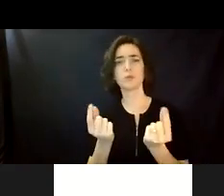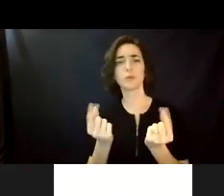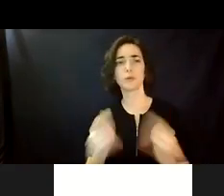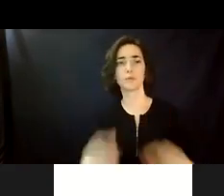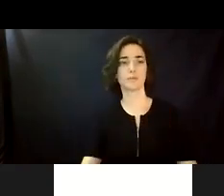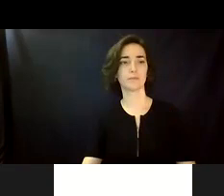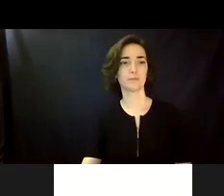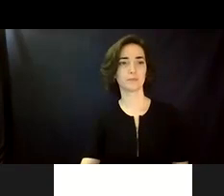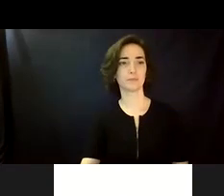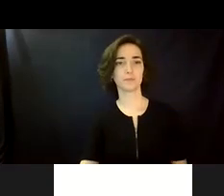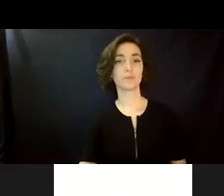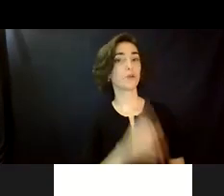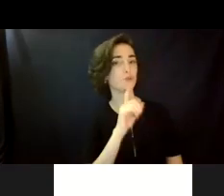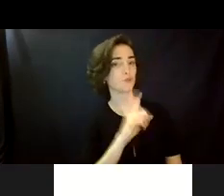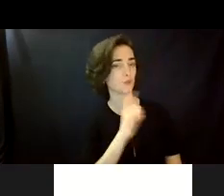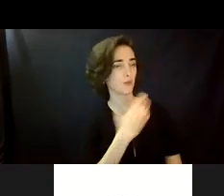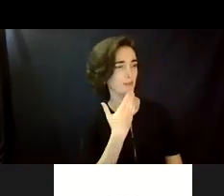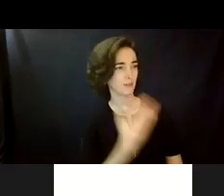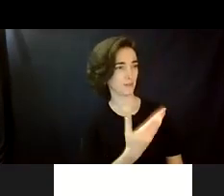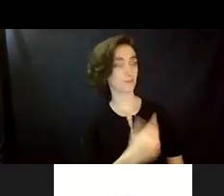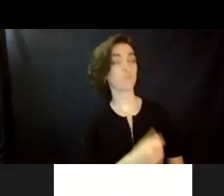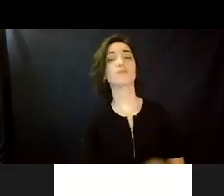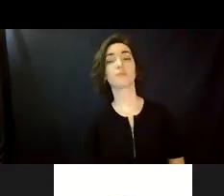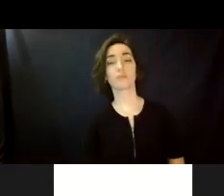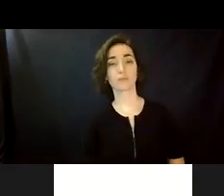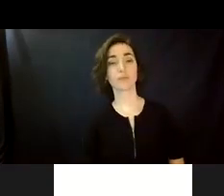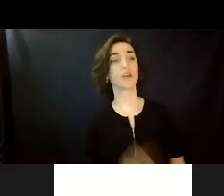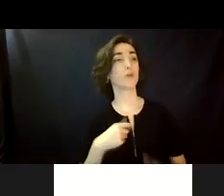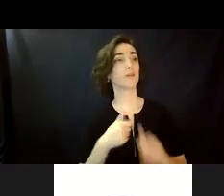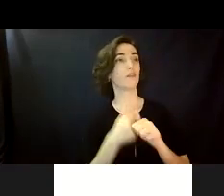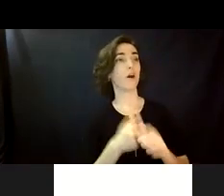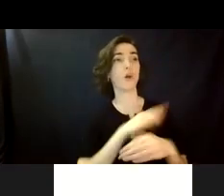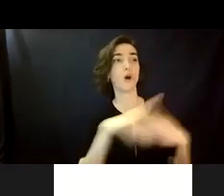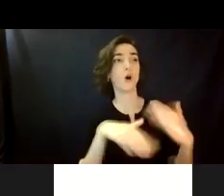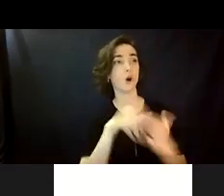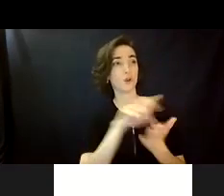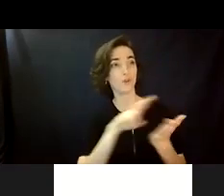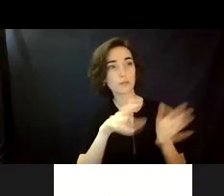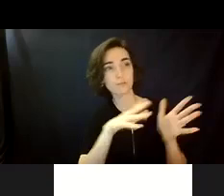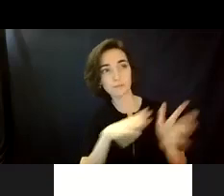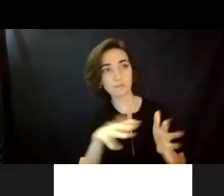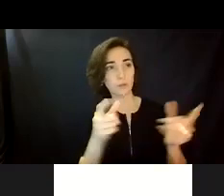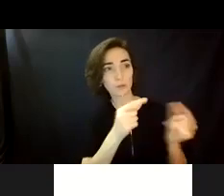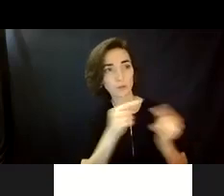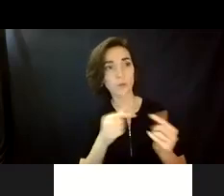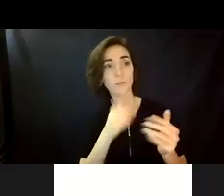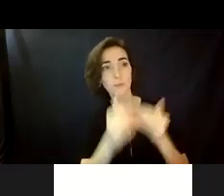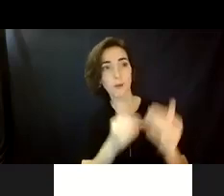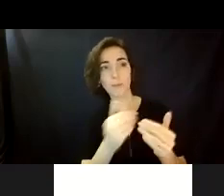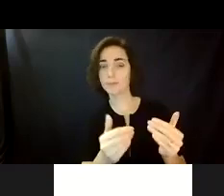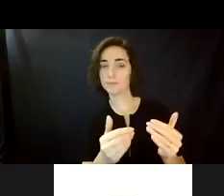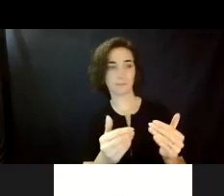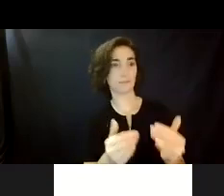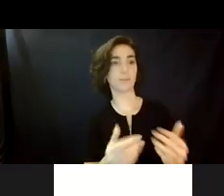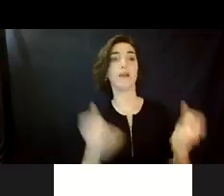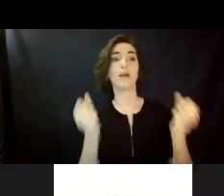you. We also are following all university precautions and procedures. There are many things